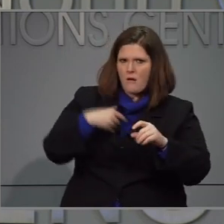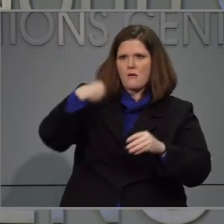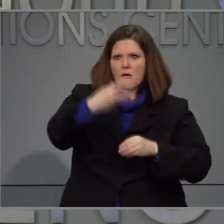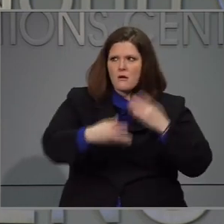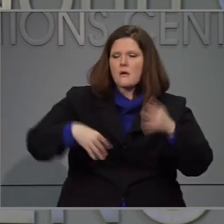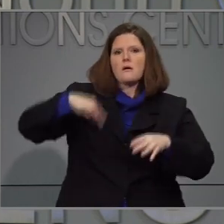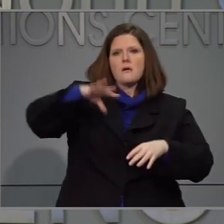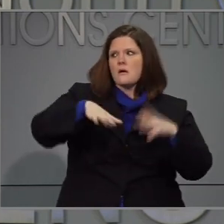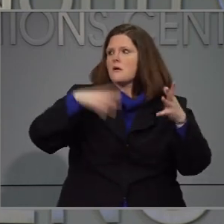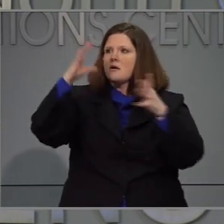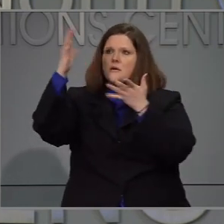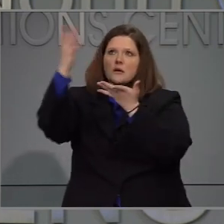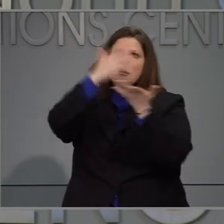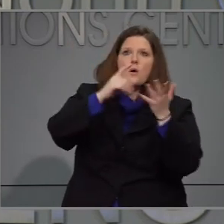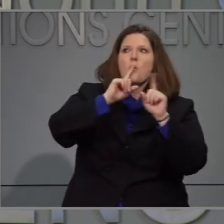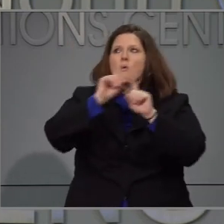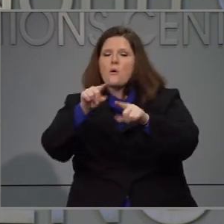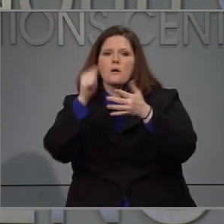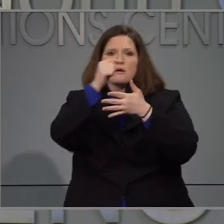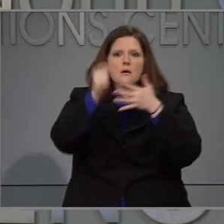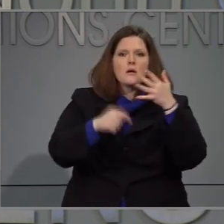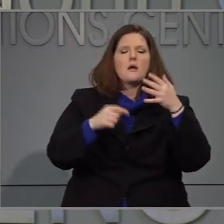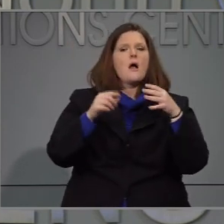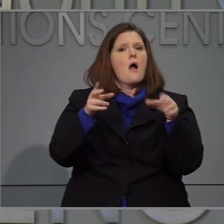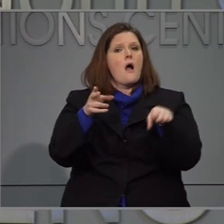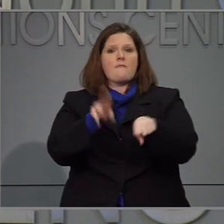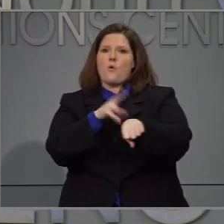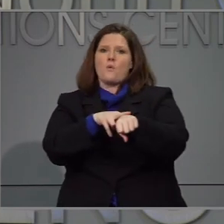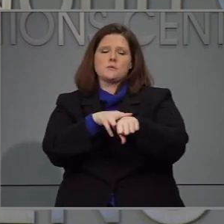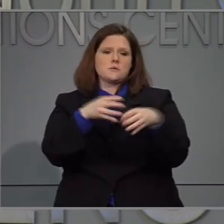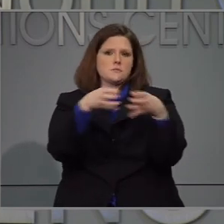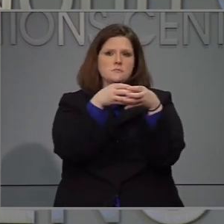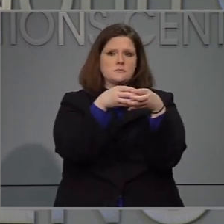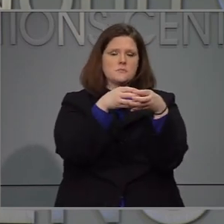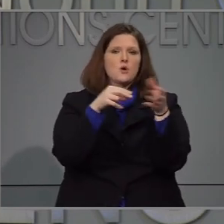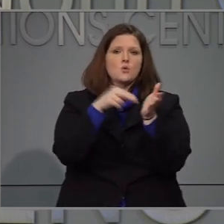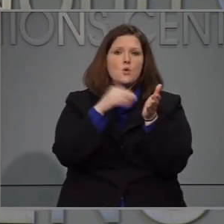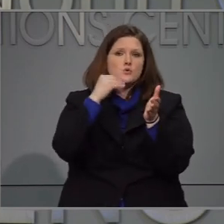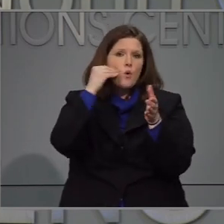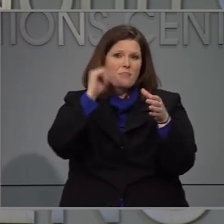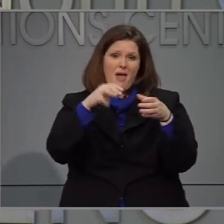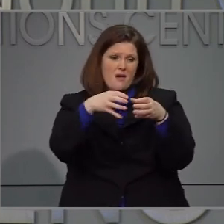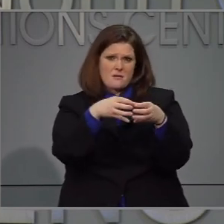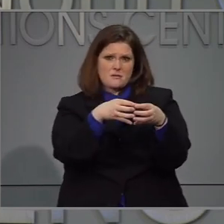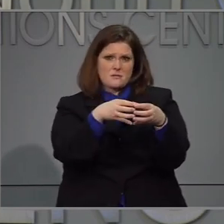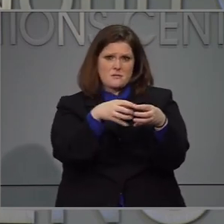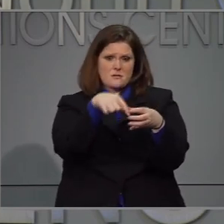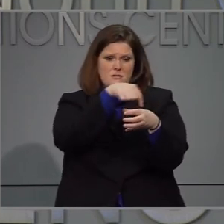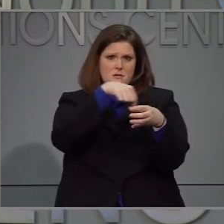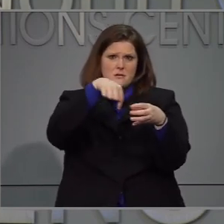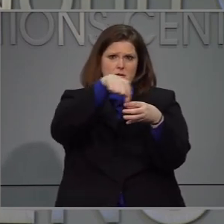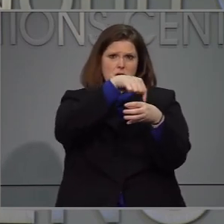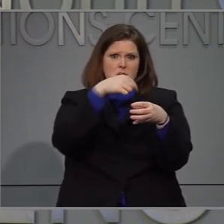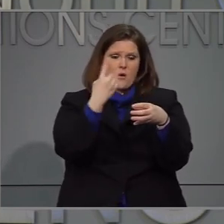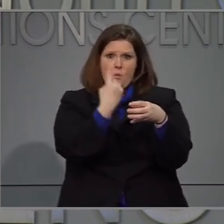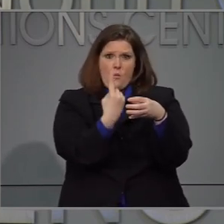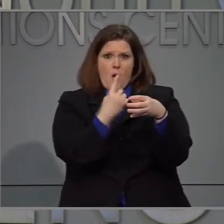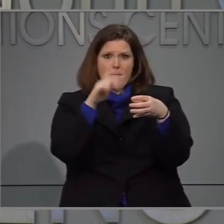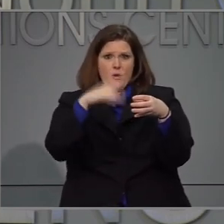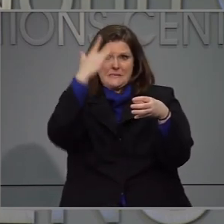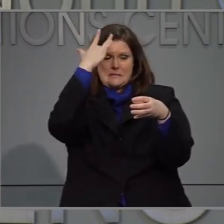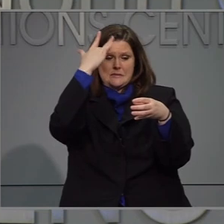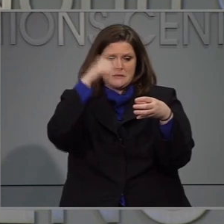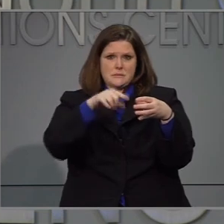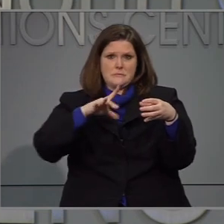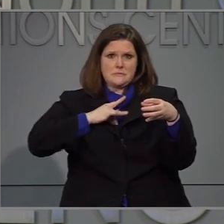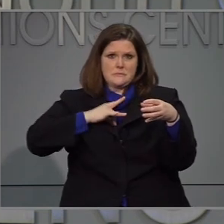confined living facilities like nursing homes are a place where we want to go in and test. If one person is positive, we want to be able to